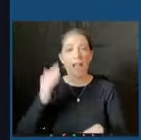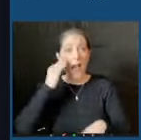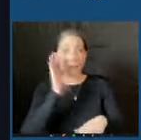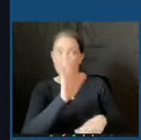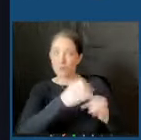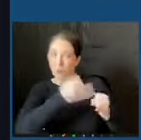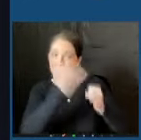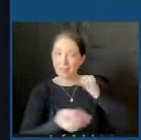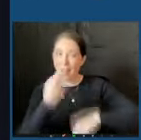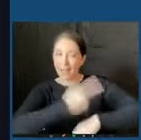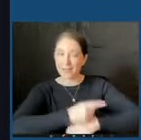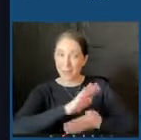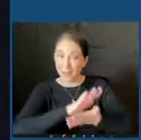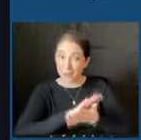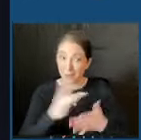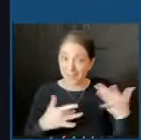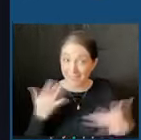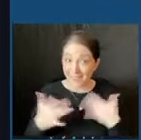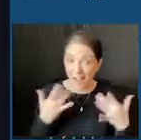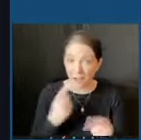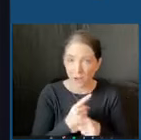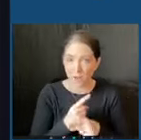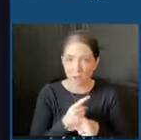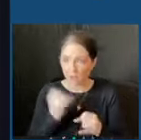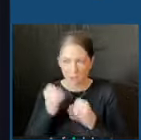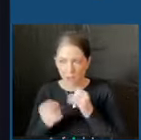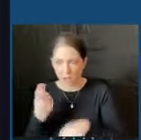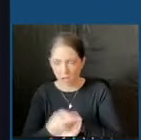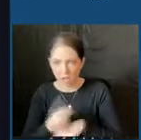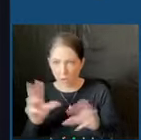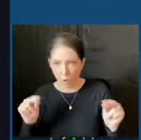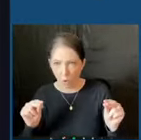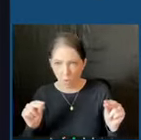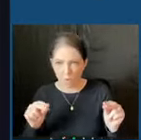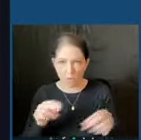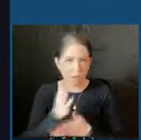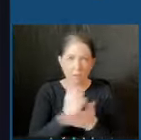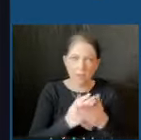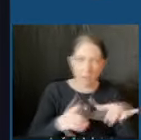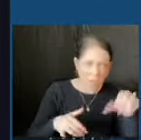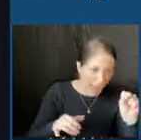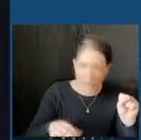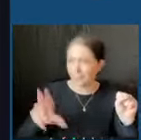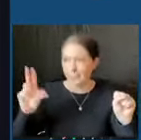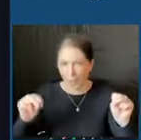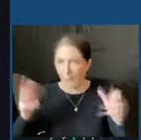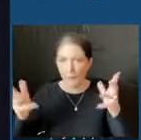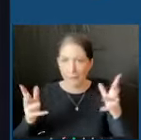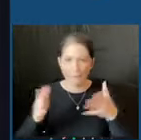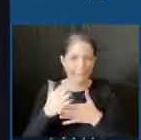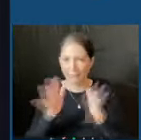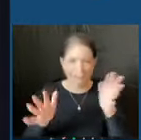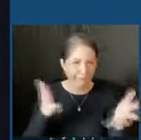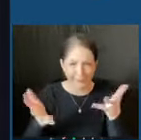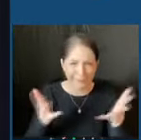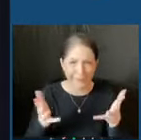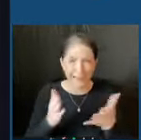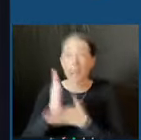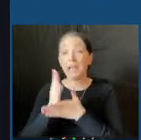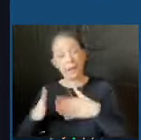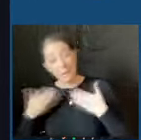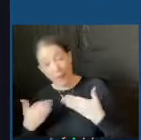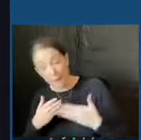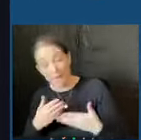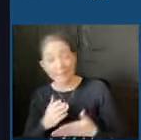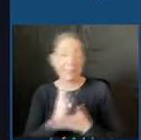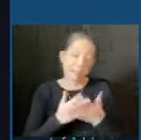It's pretty exciting. No? Not the last day? Yes for some? I see heads yes, some no. All right, so kind of in between. So some are happy, some are kind of waiting.